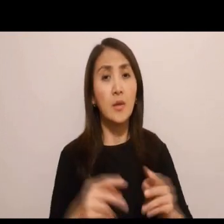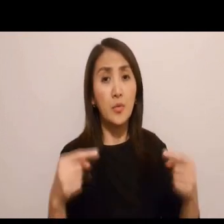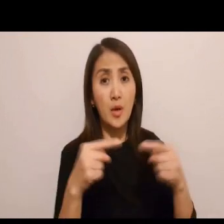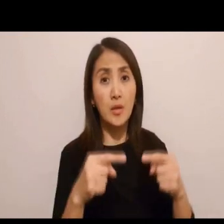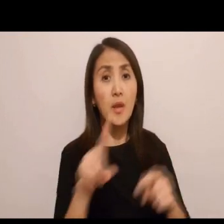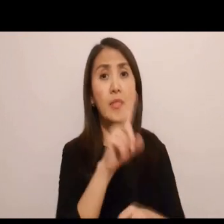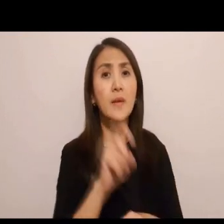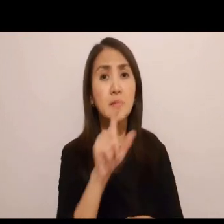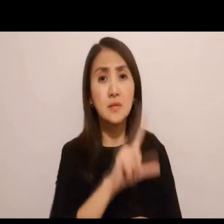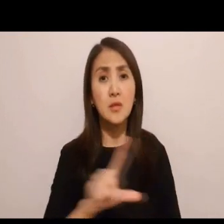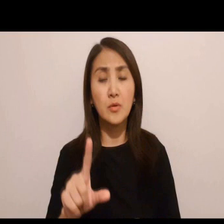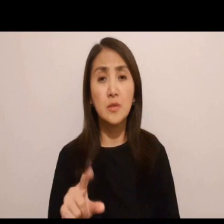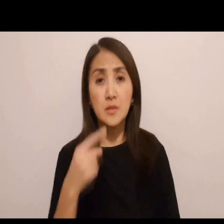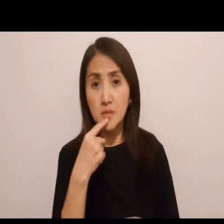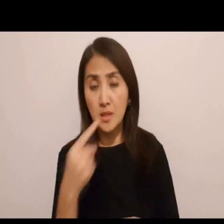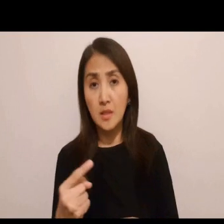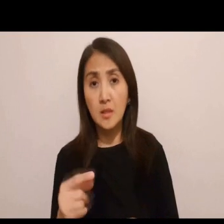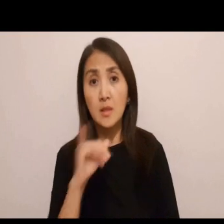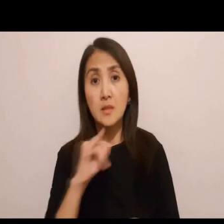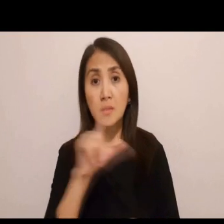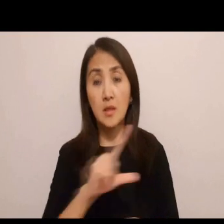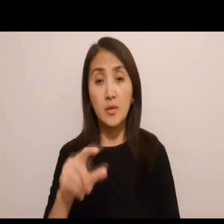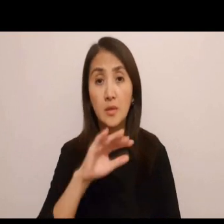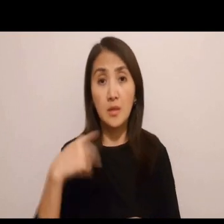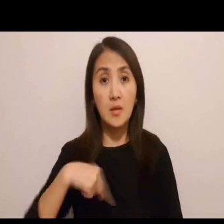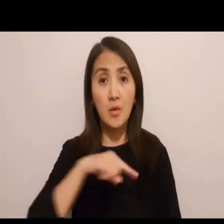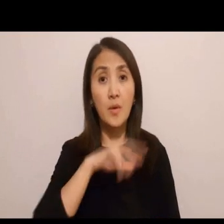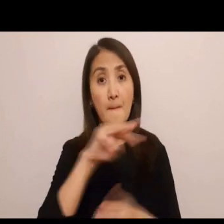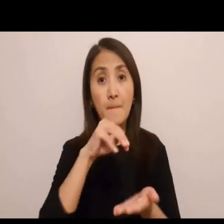Lord, saying, "Is the Lord in our midst or not?"